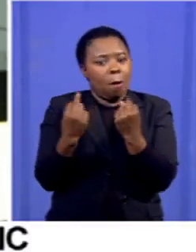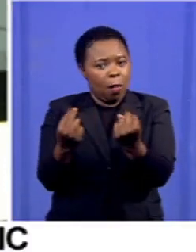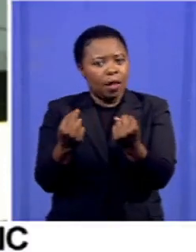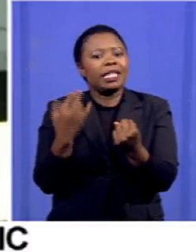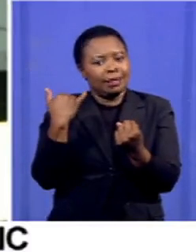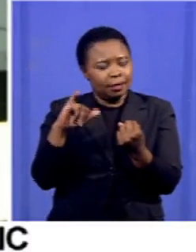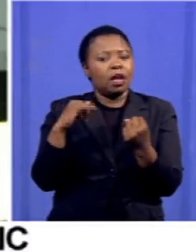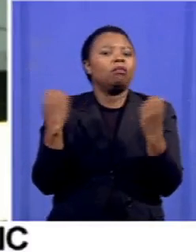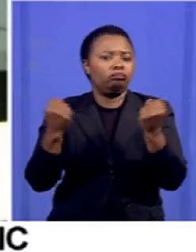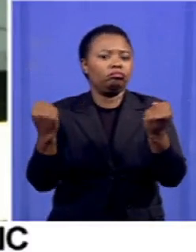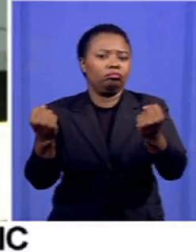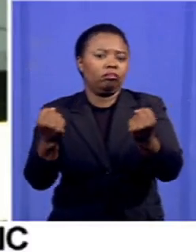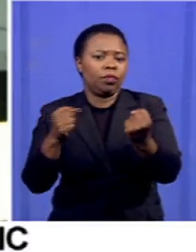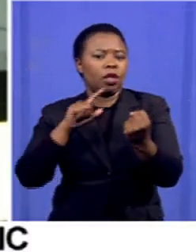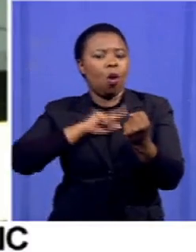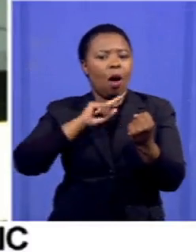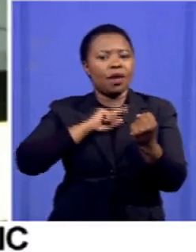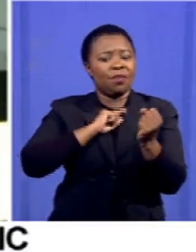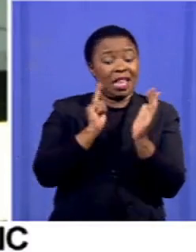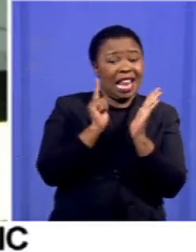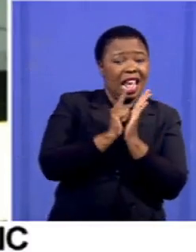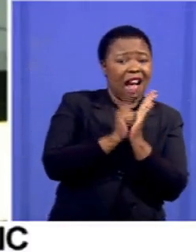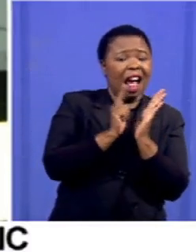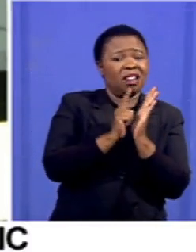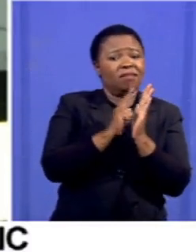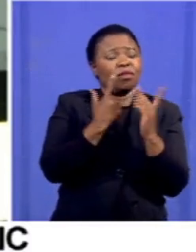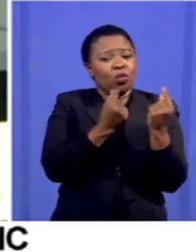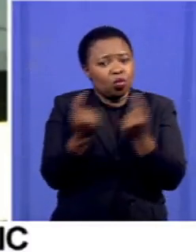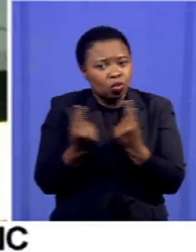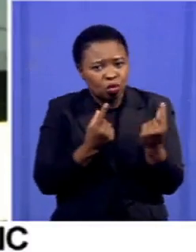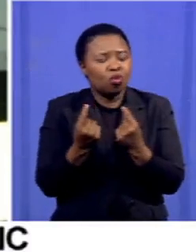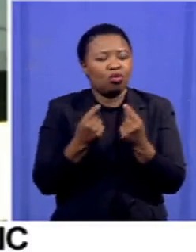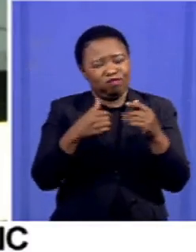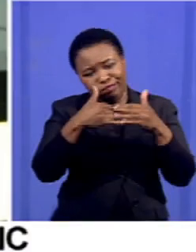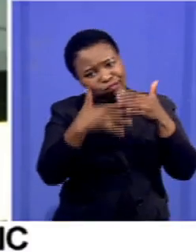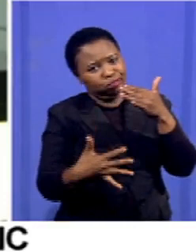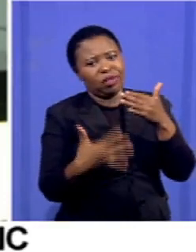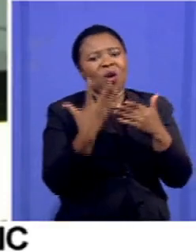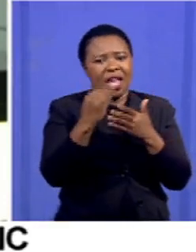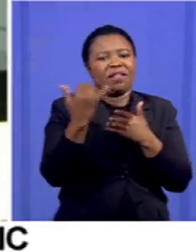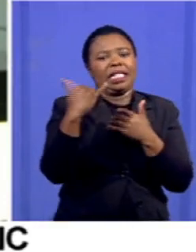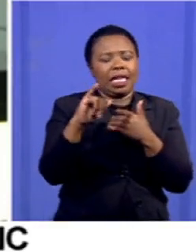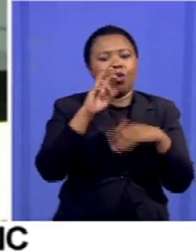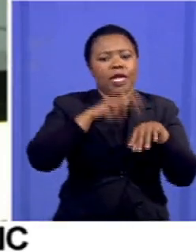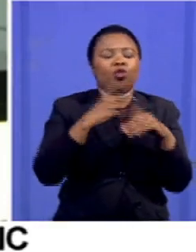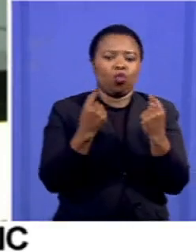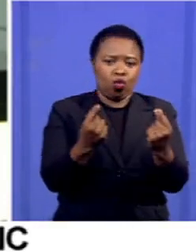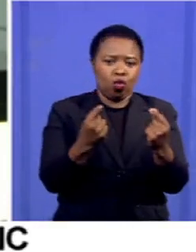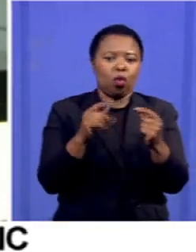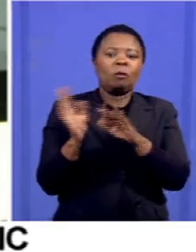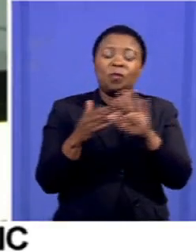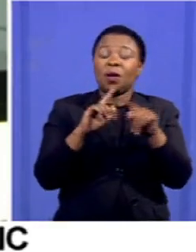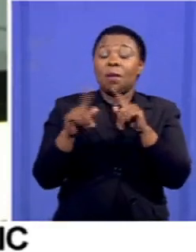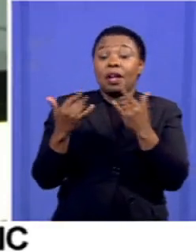working because of, various legal actions and so on and so forth. So great policies, but we need to see that they're